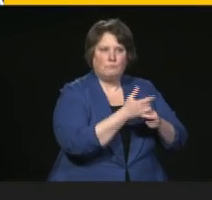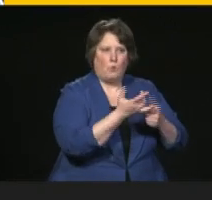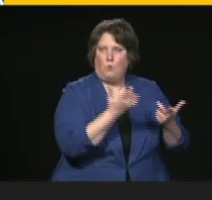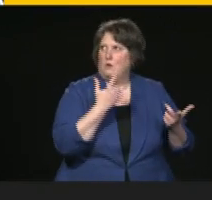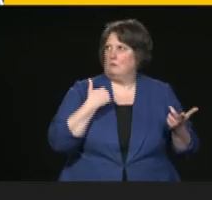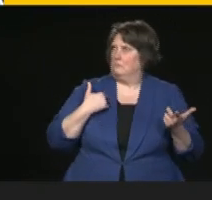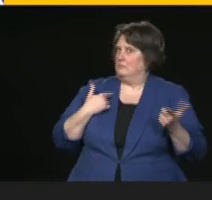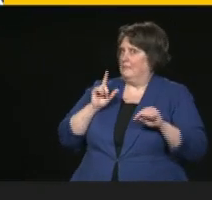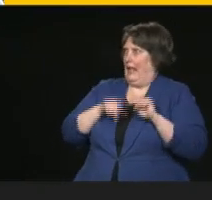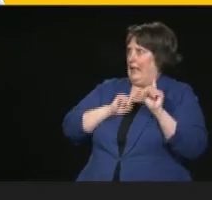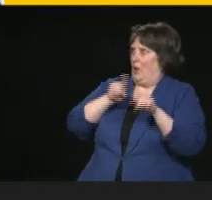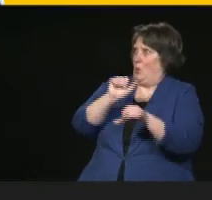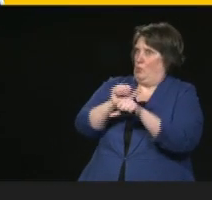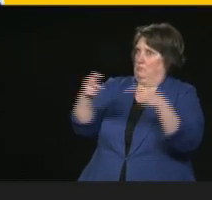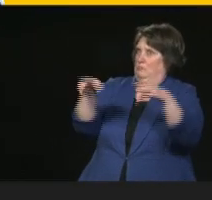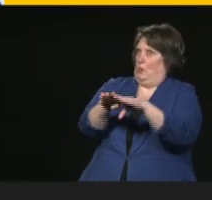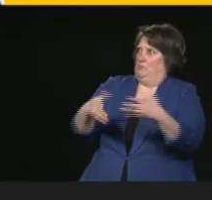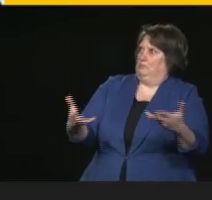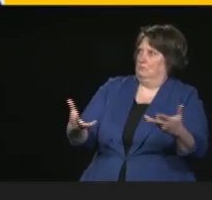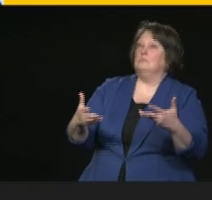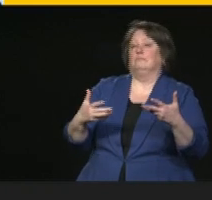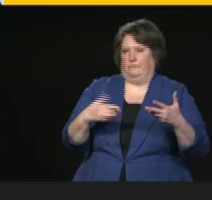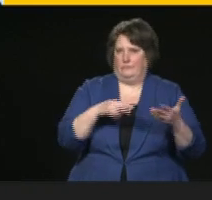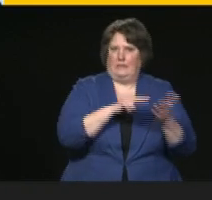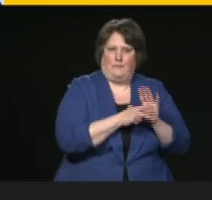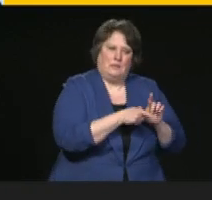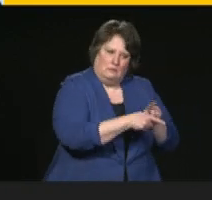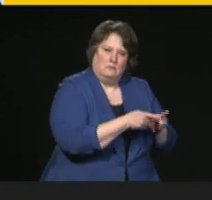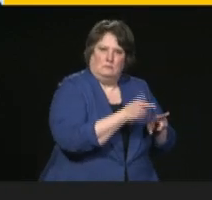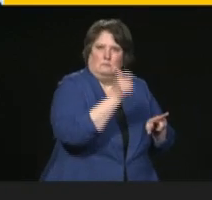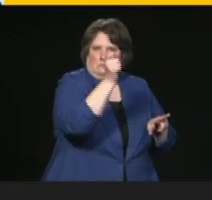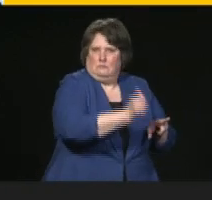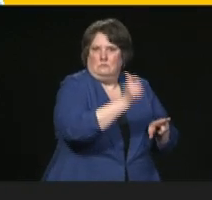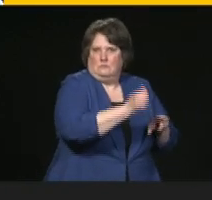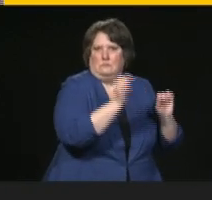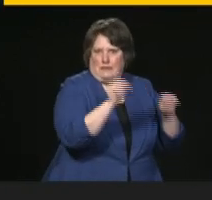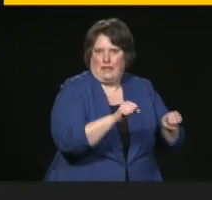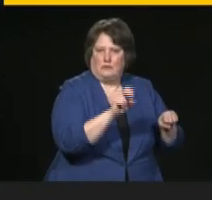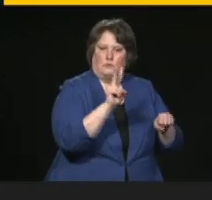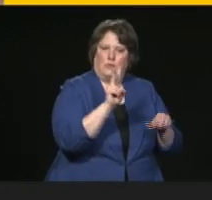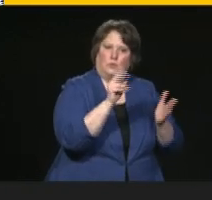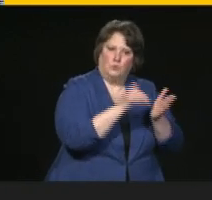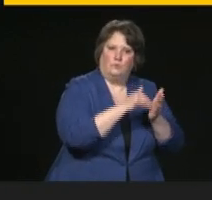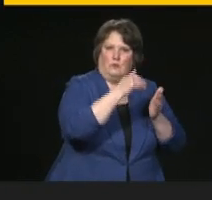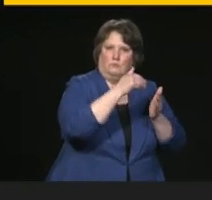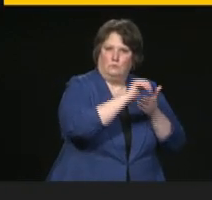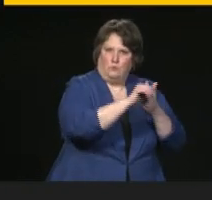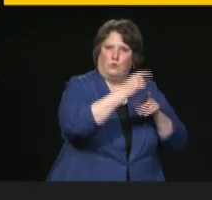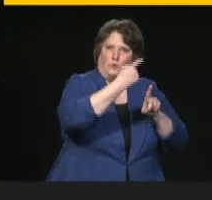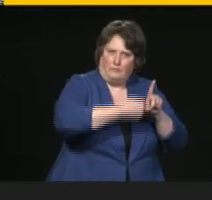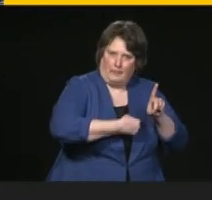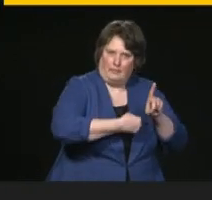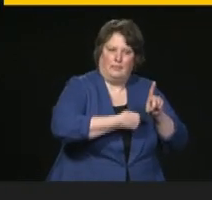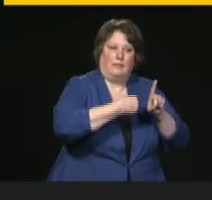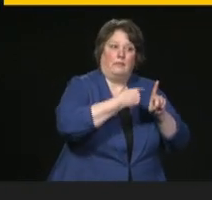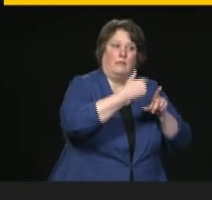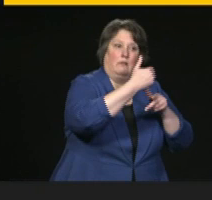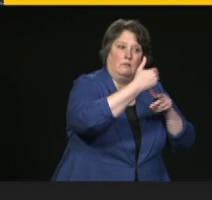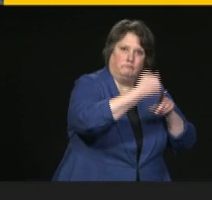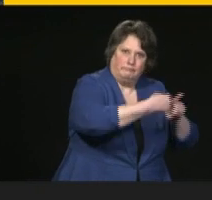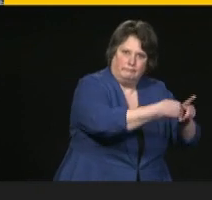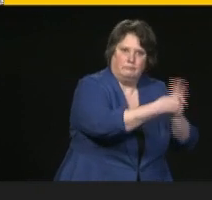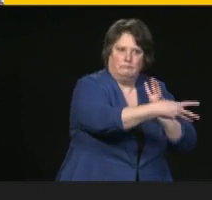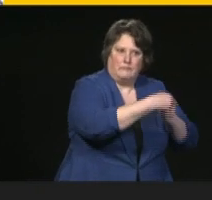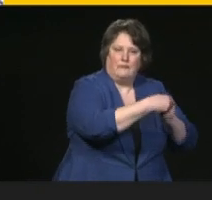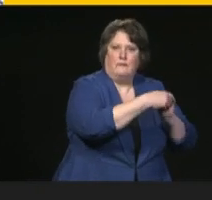to get the benefit, the $2,000 per month for 4 months, so long as they were earning $5,000 or more in the year before, and so